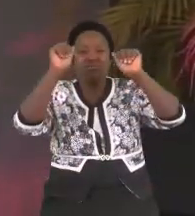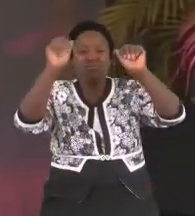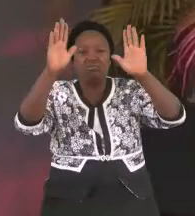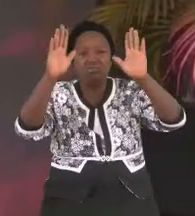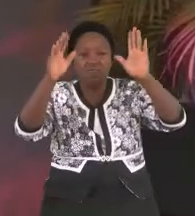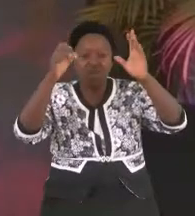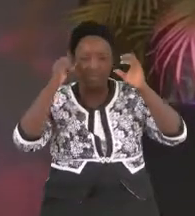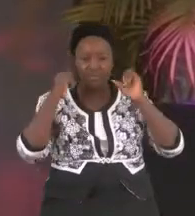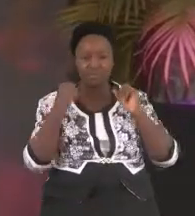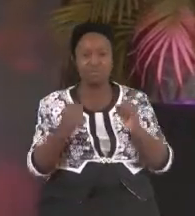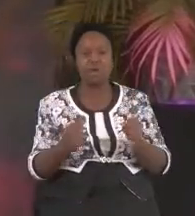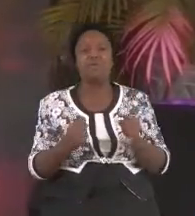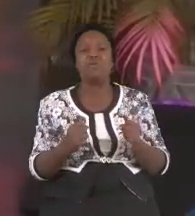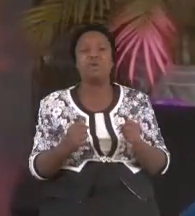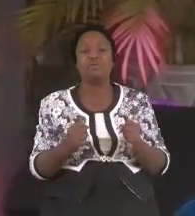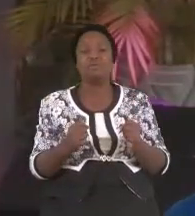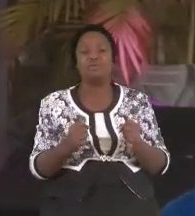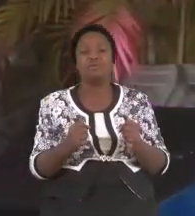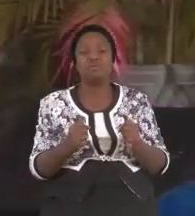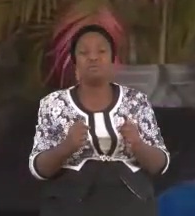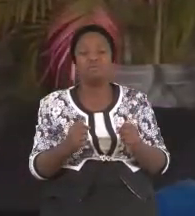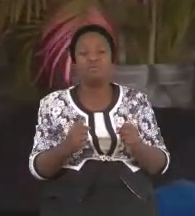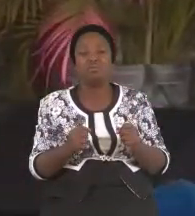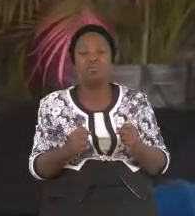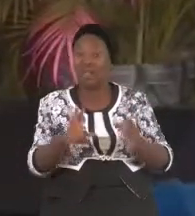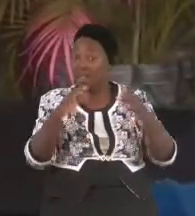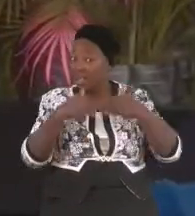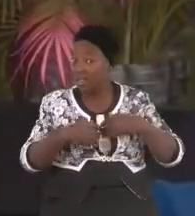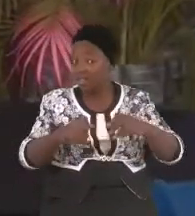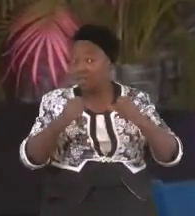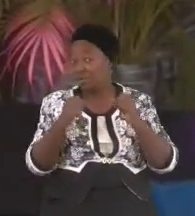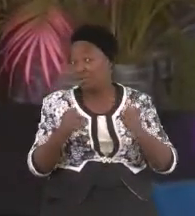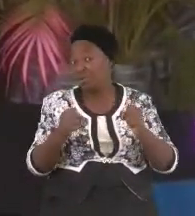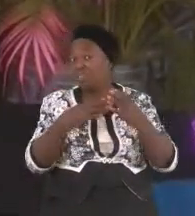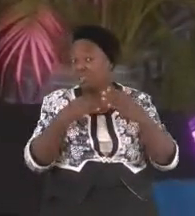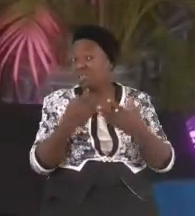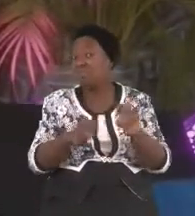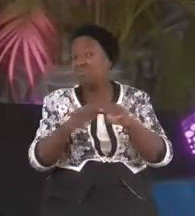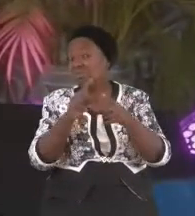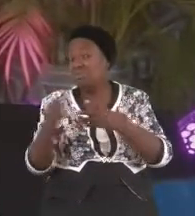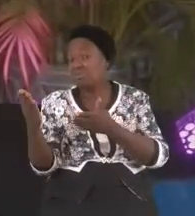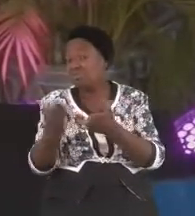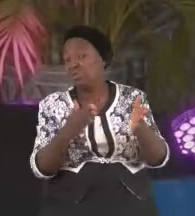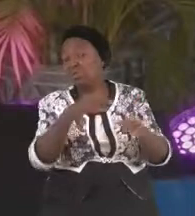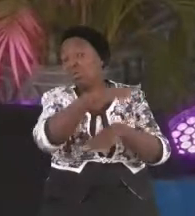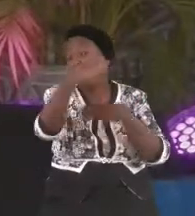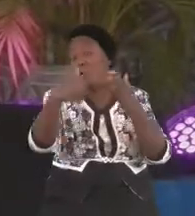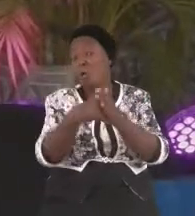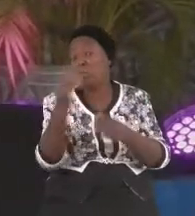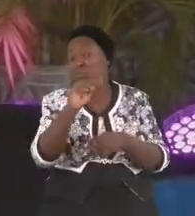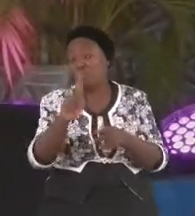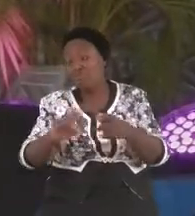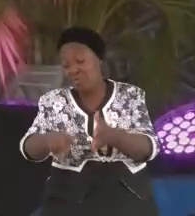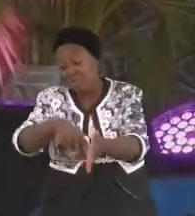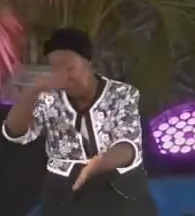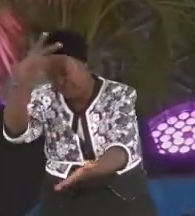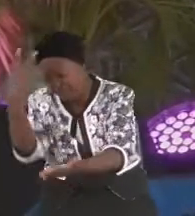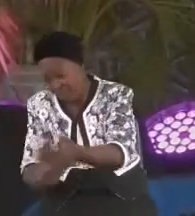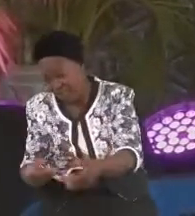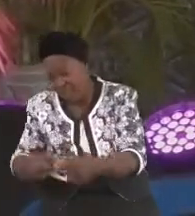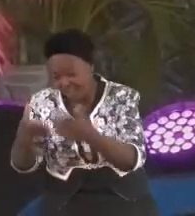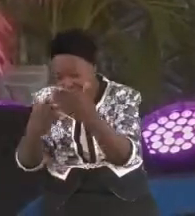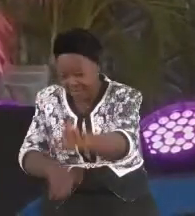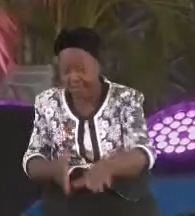power. Even to bring every one of them to the fall and to die.